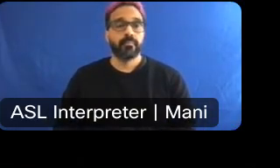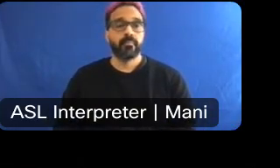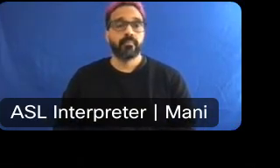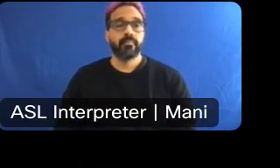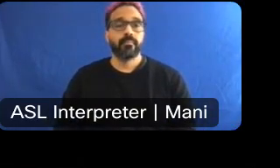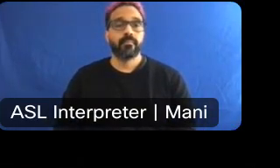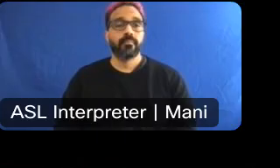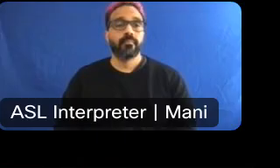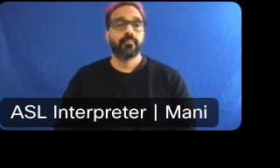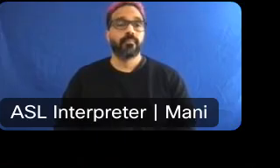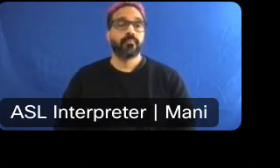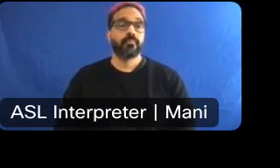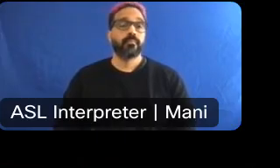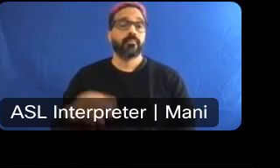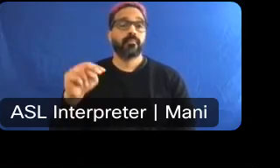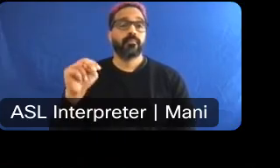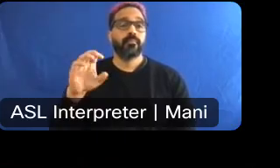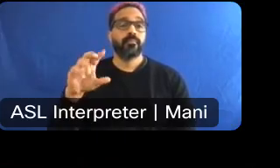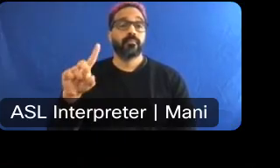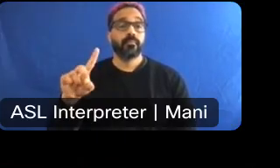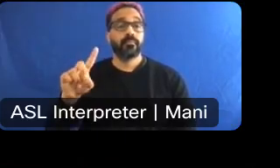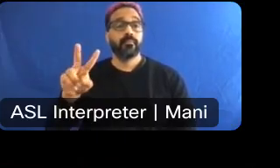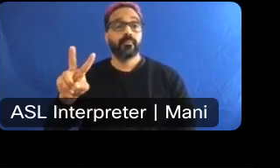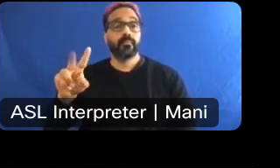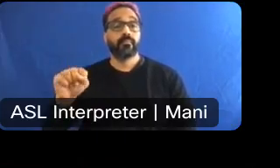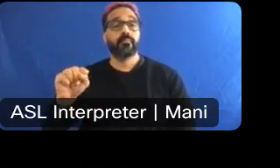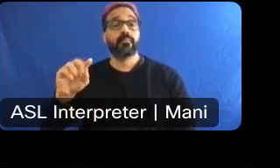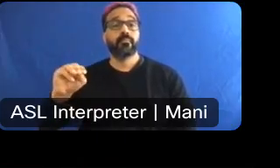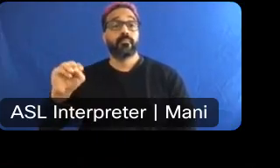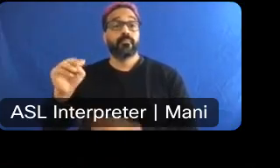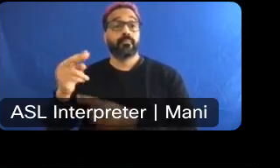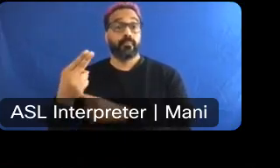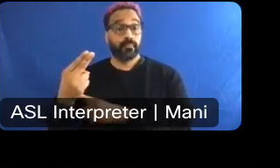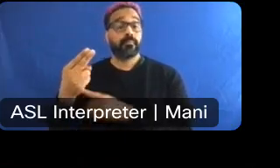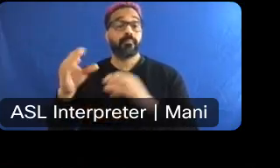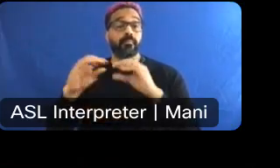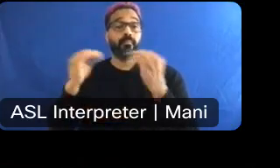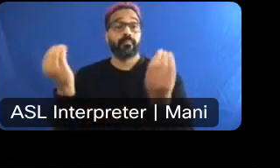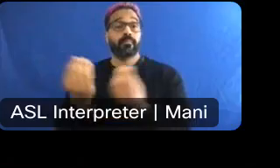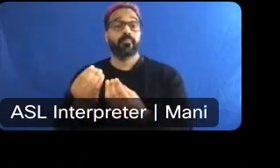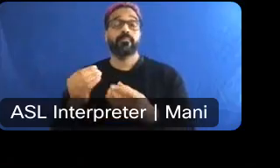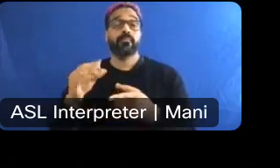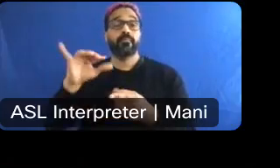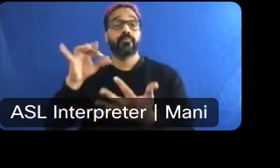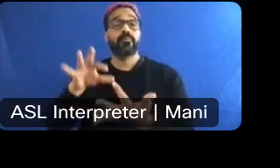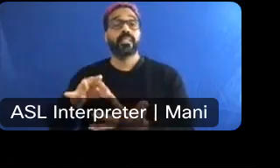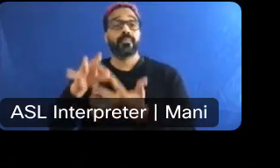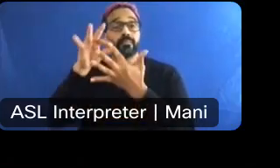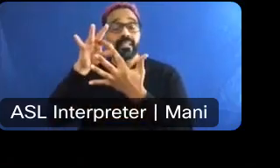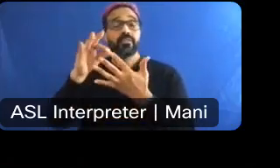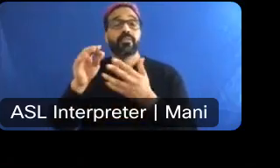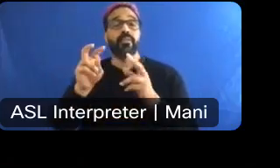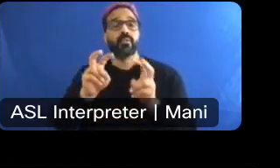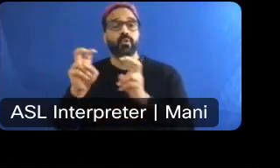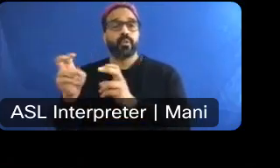The National Center on Domestic Violence, Trauma, and Mental Health is a special issue resource center that promotes